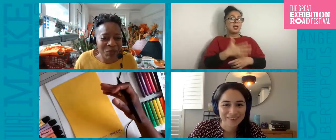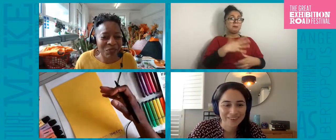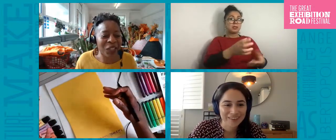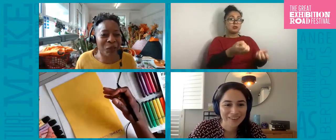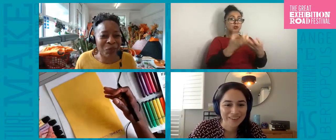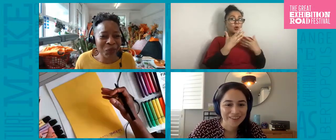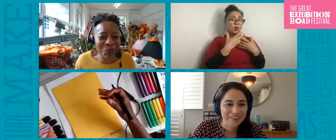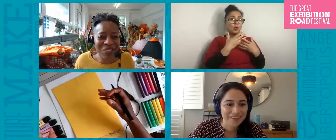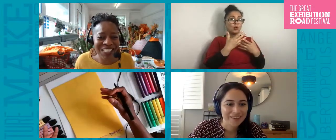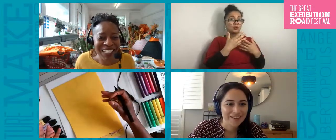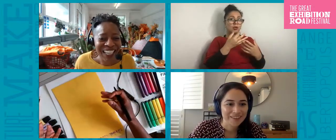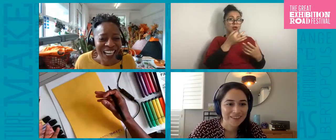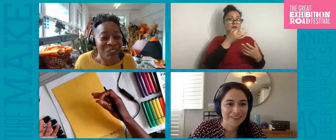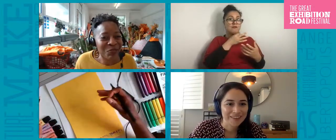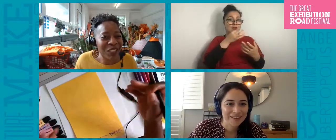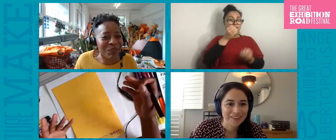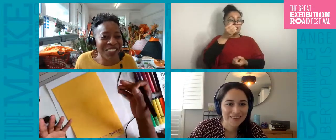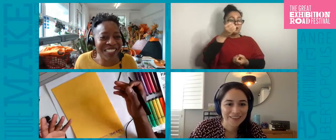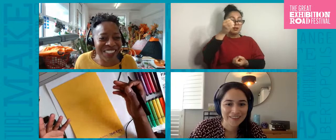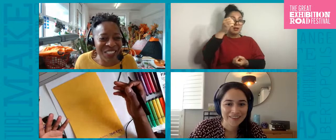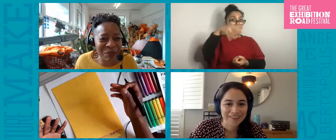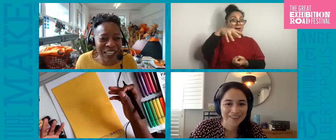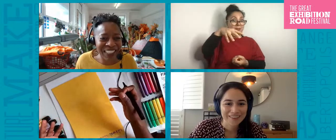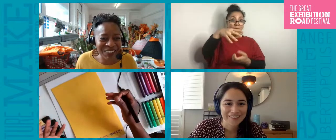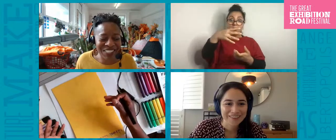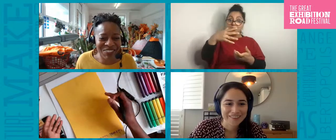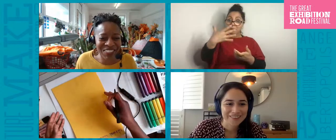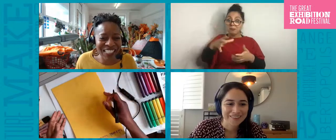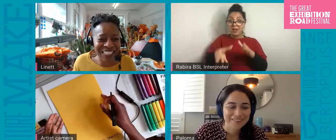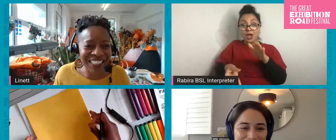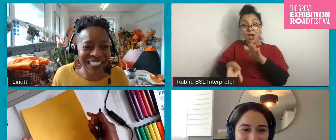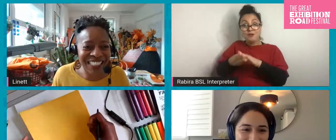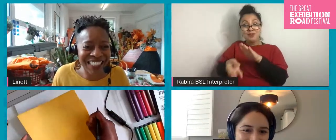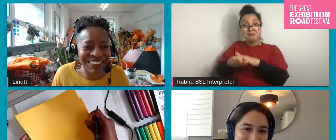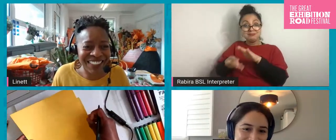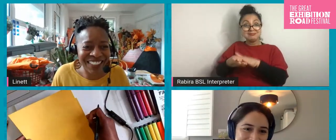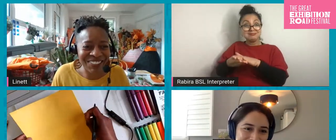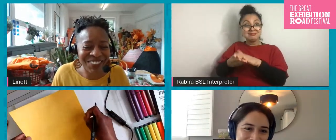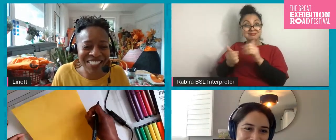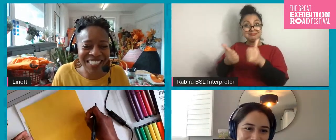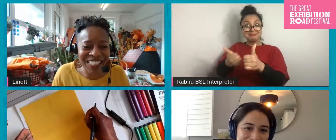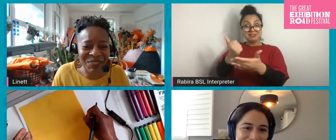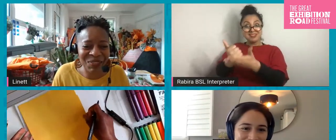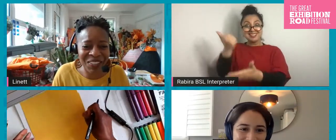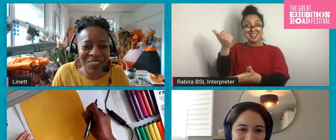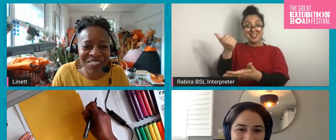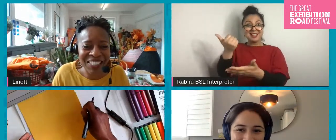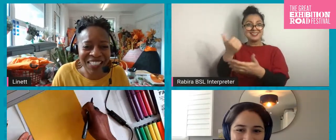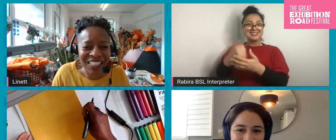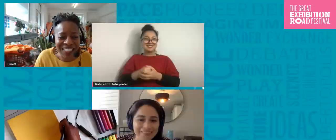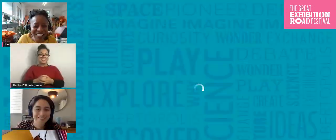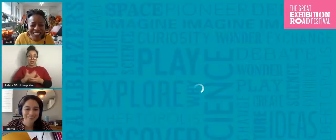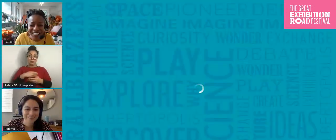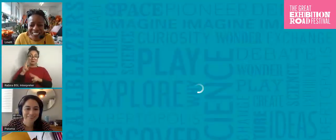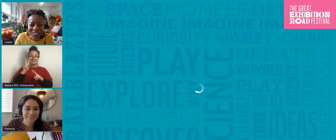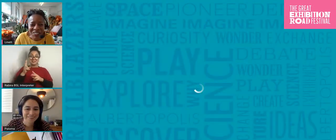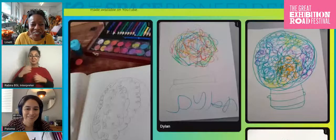there's a couple of light bulbs have been uploaded onto the Padlet, which is fantastic. Good to see some of those.